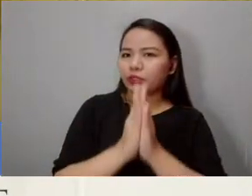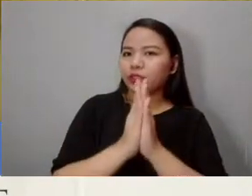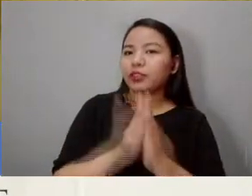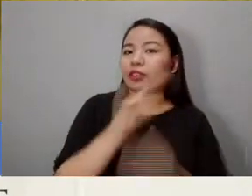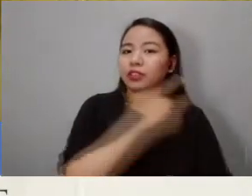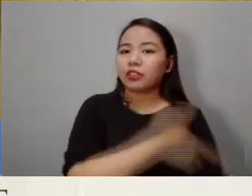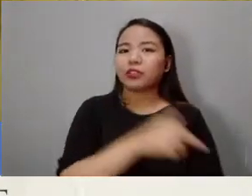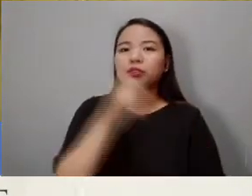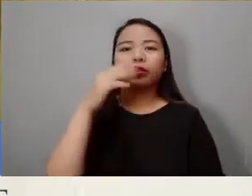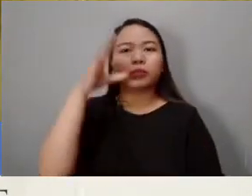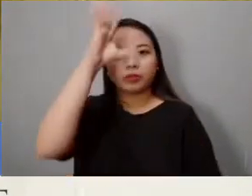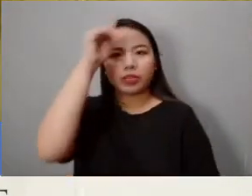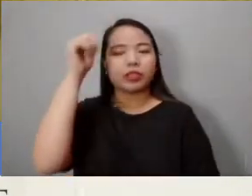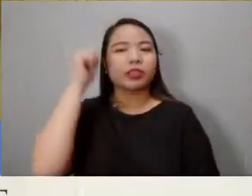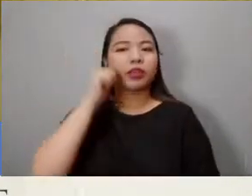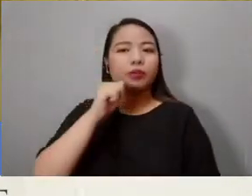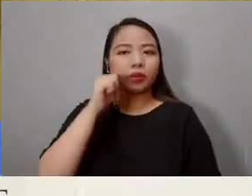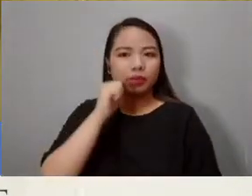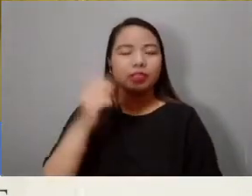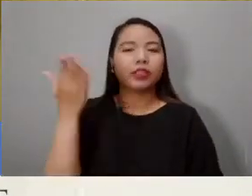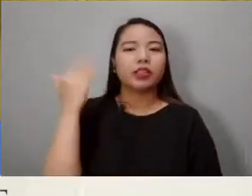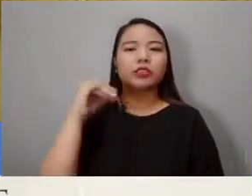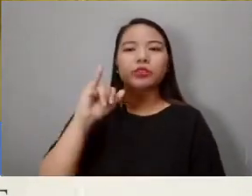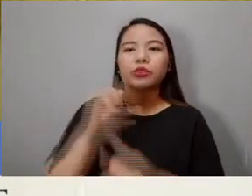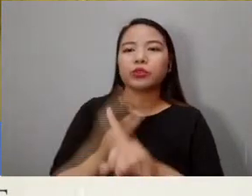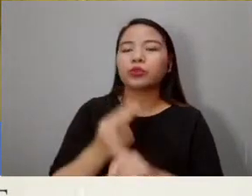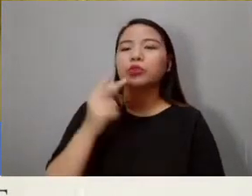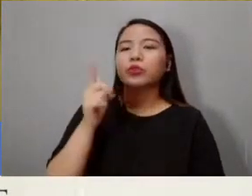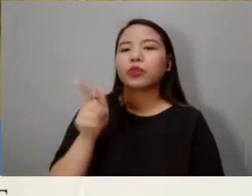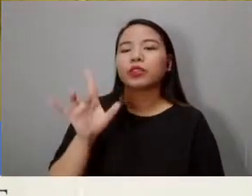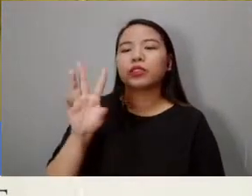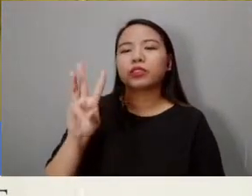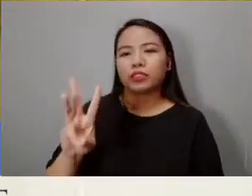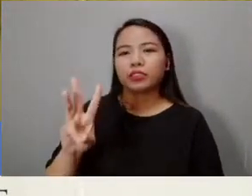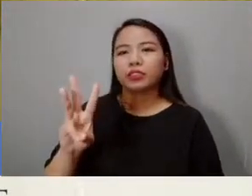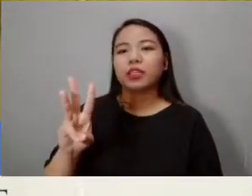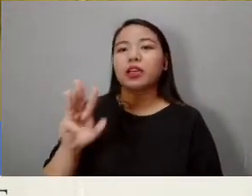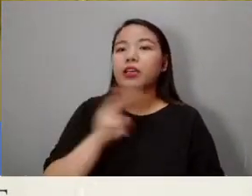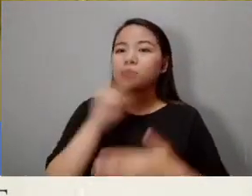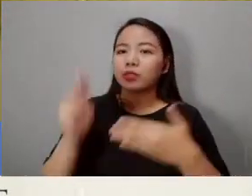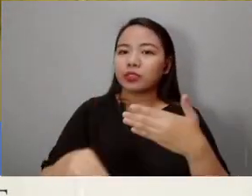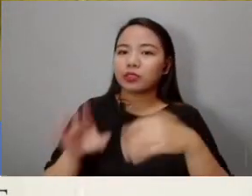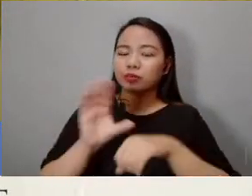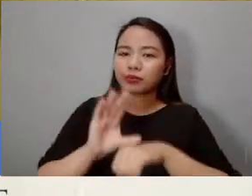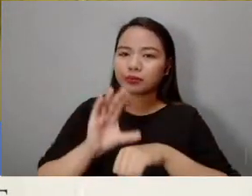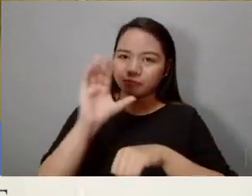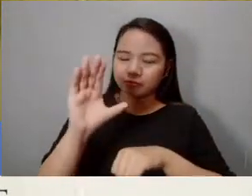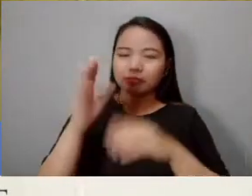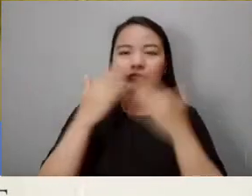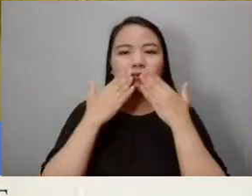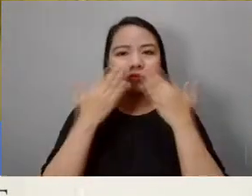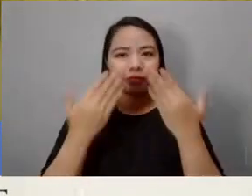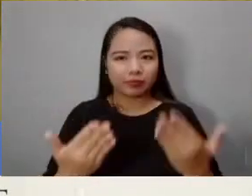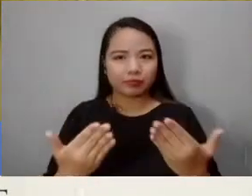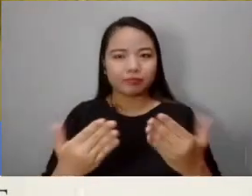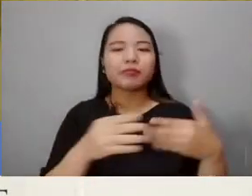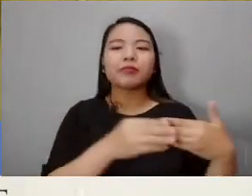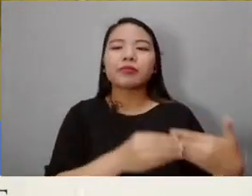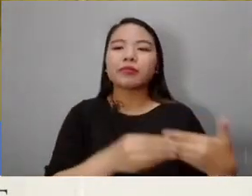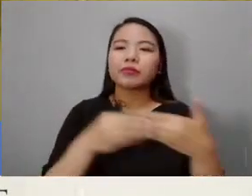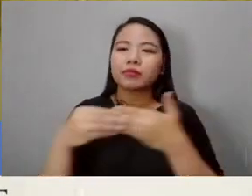June 26 at the Manila Cathedral. Thank you for leading the